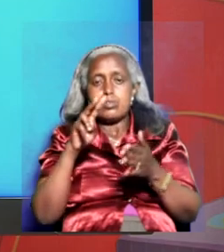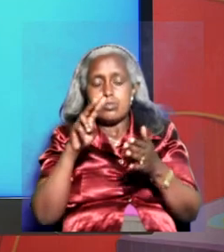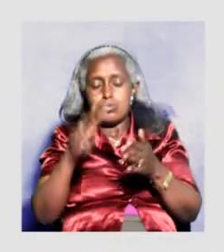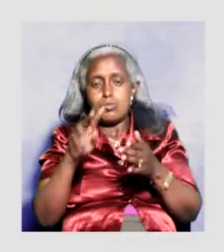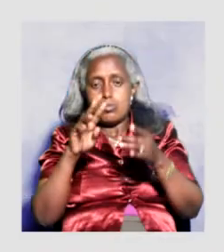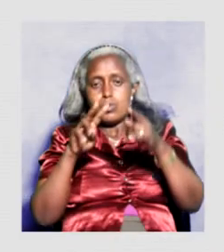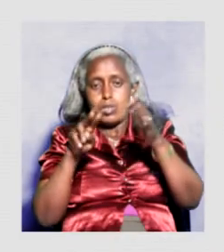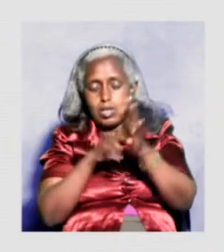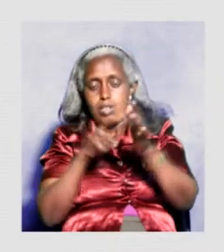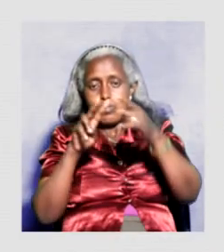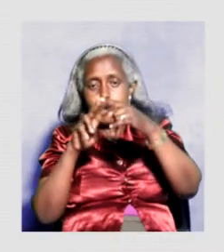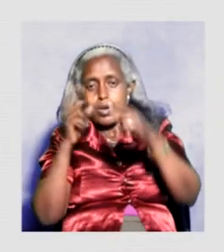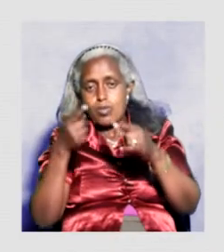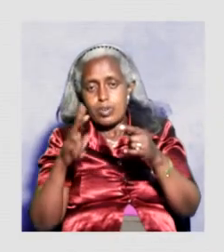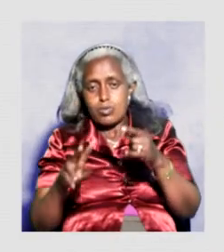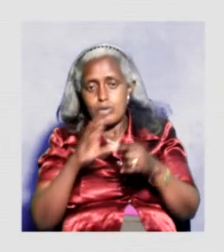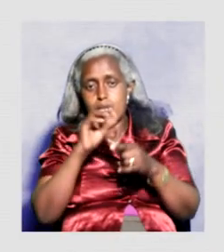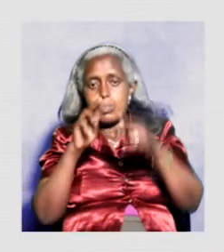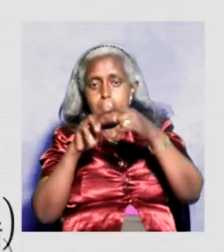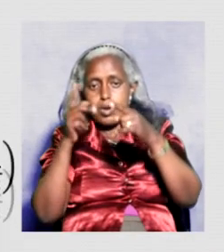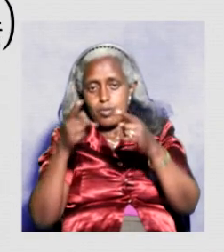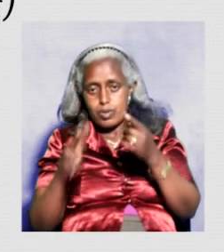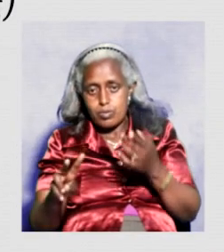2 and pi over 2.